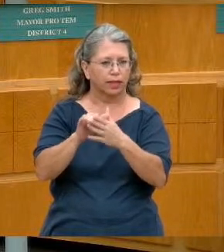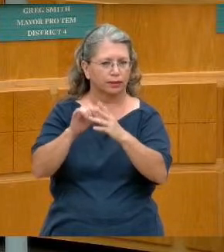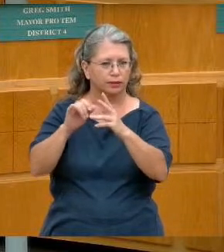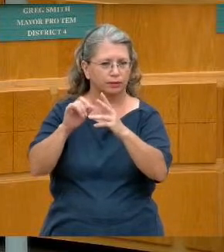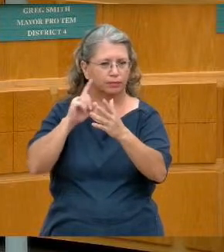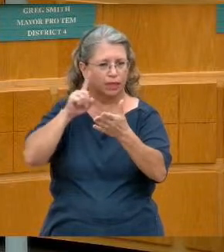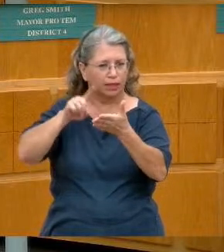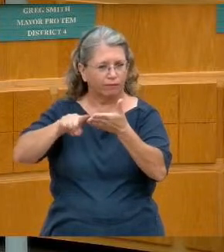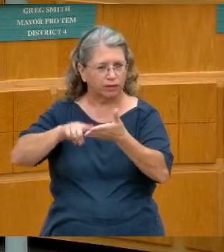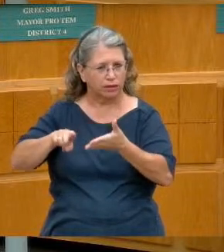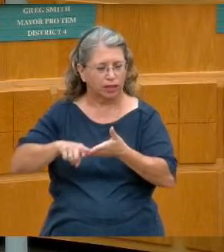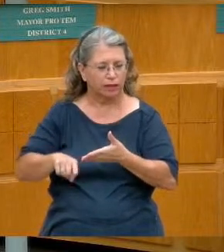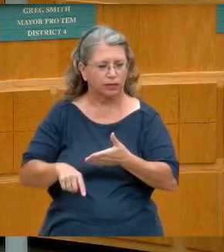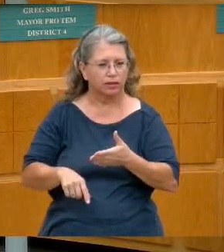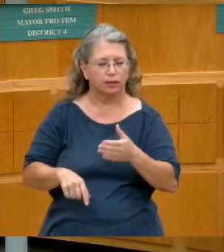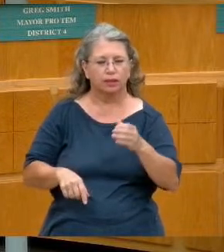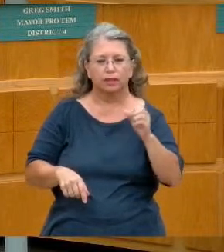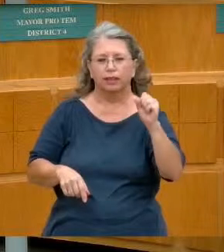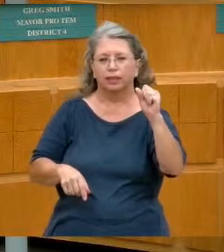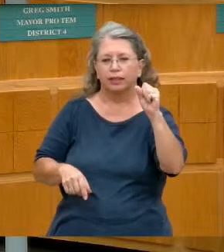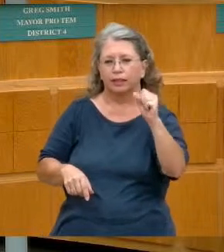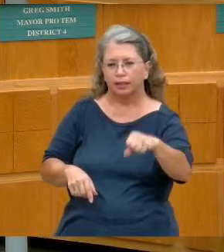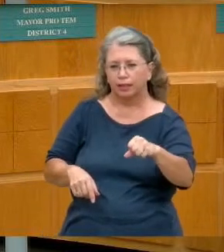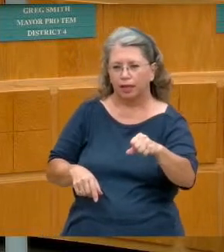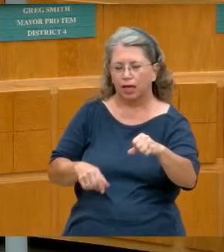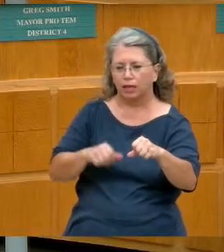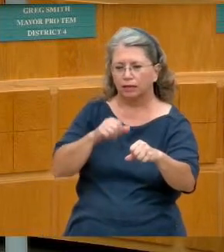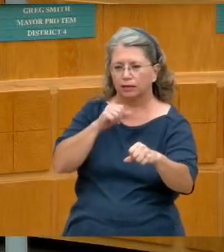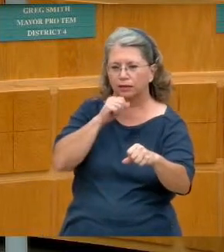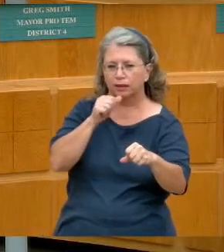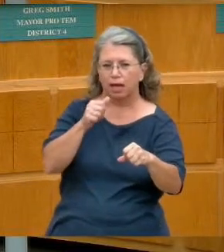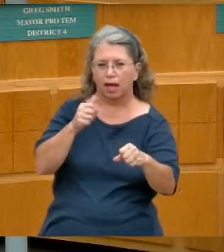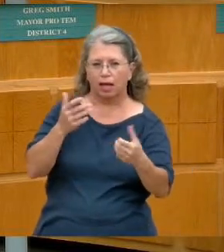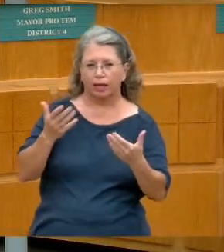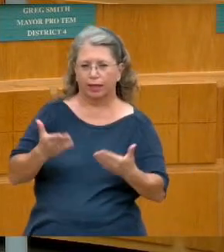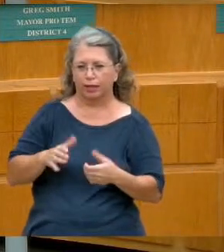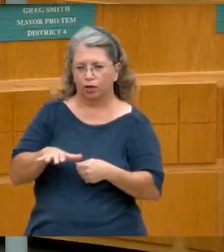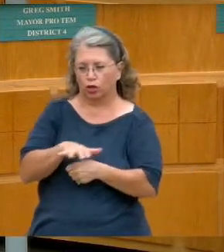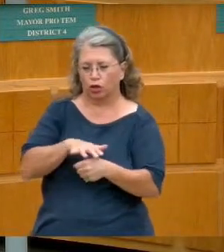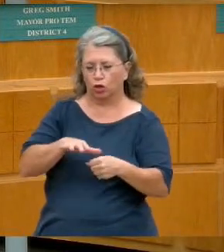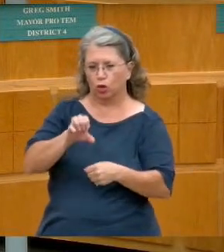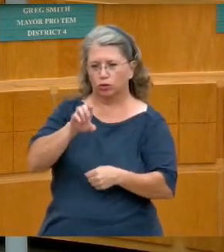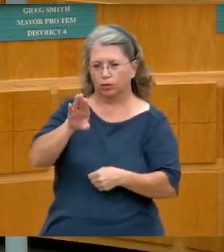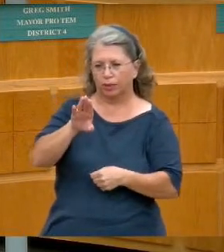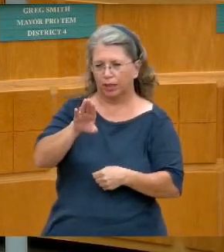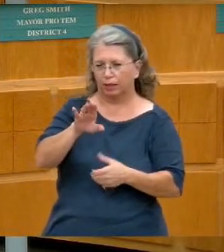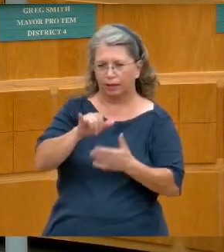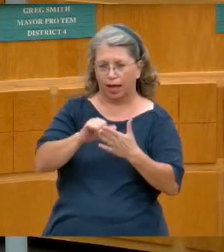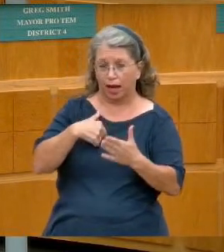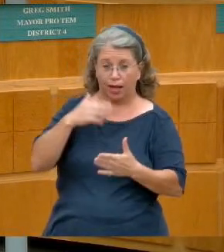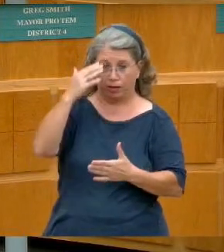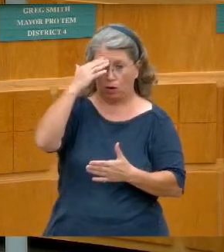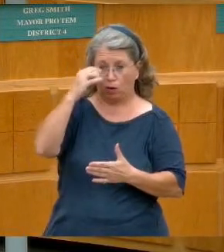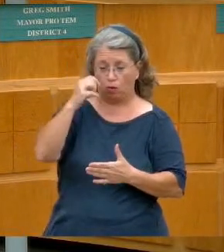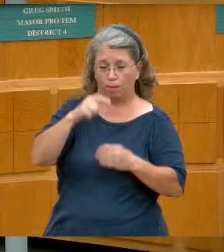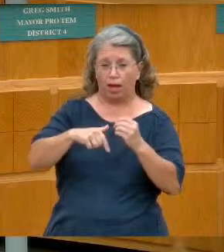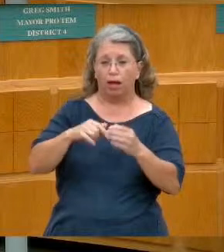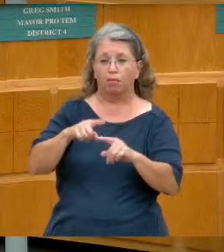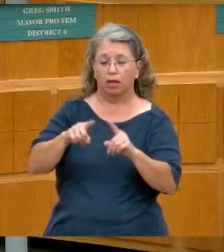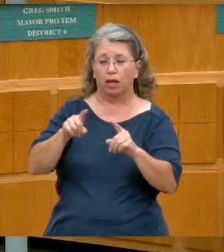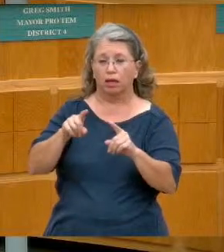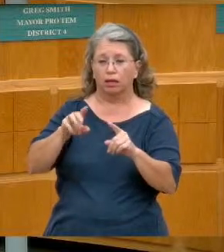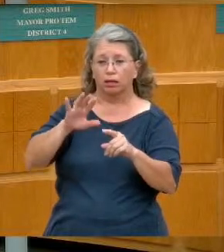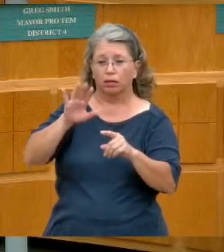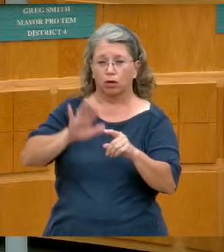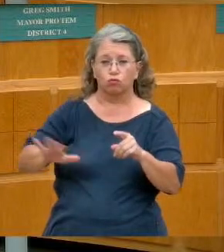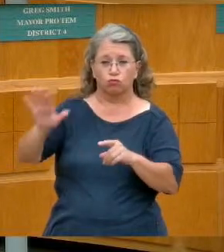Yes, not in the coastal bend that I know of, but worldwide there's certainly a lot of molecular work that's